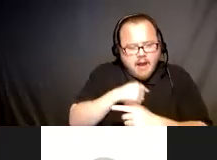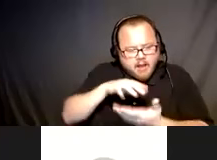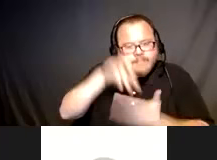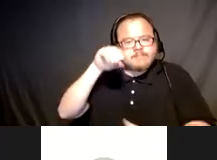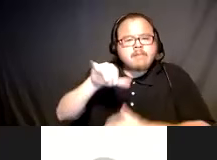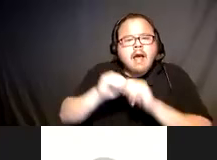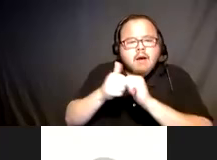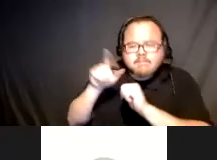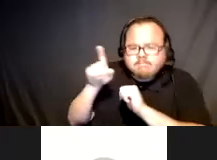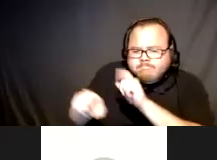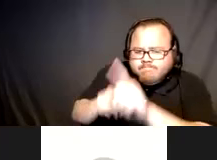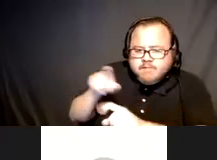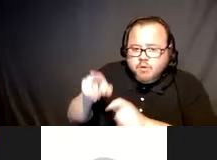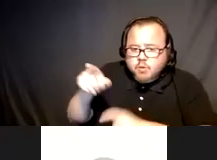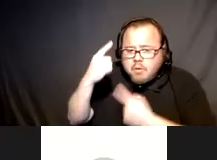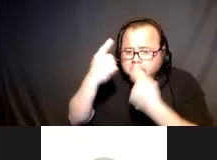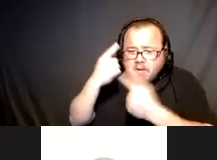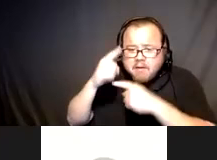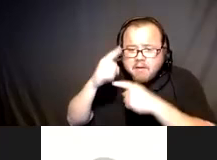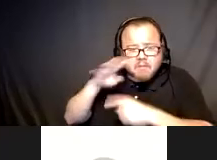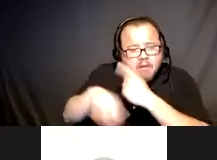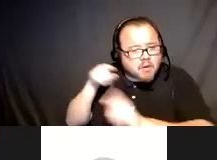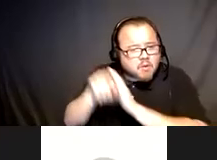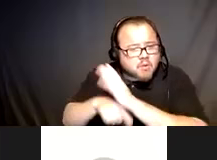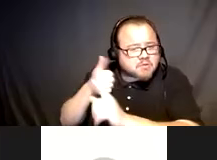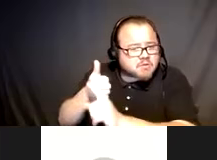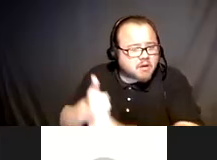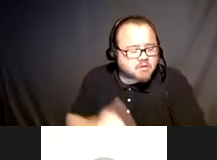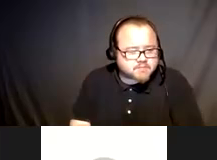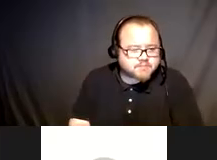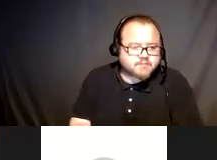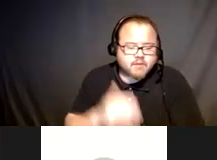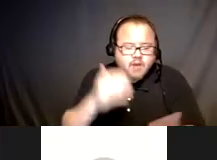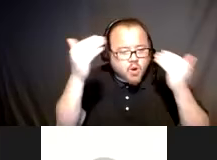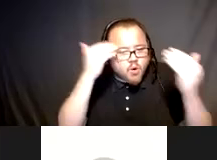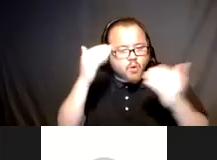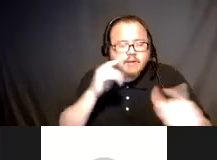question, are you thinking of suicide? Awareness,